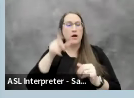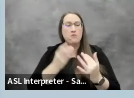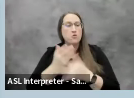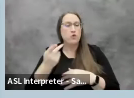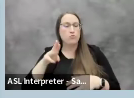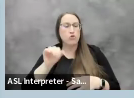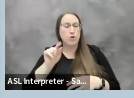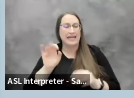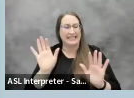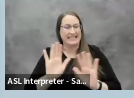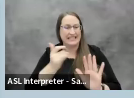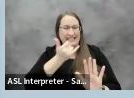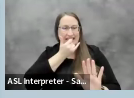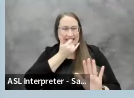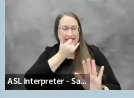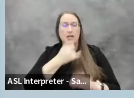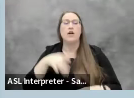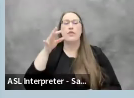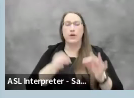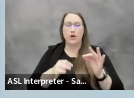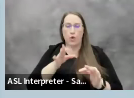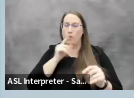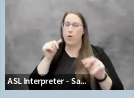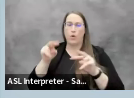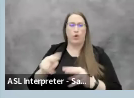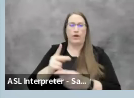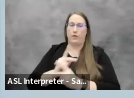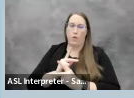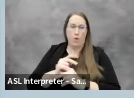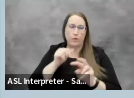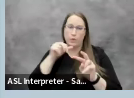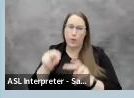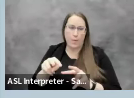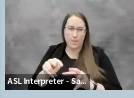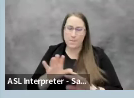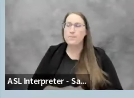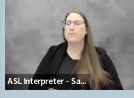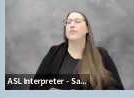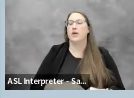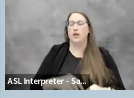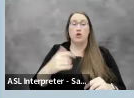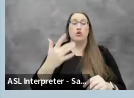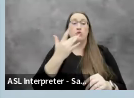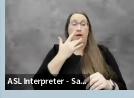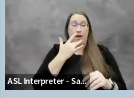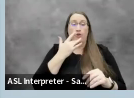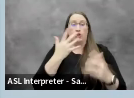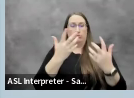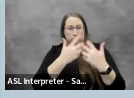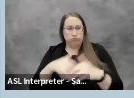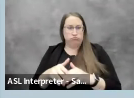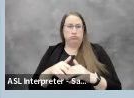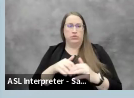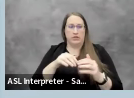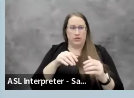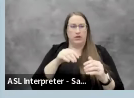probate. That is incorrect. The court does not look at the loan against the property. So we much rather, once again, have you